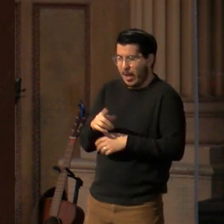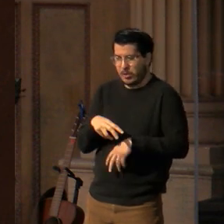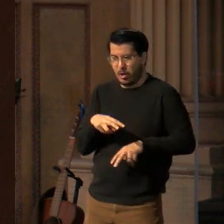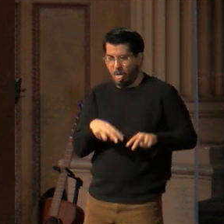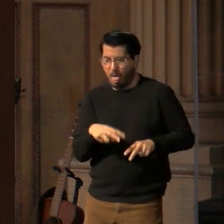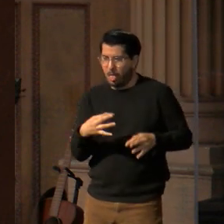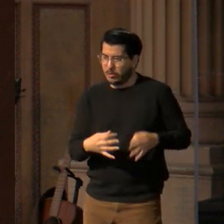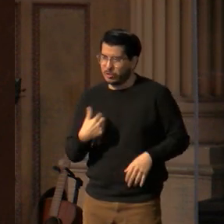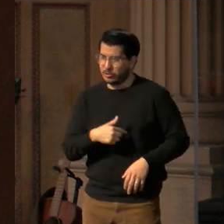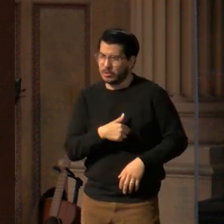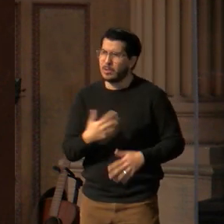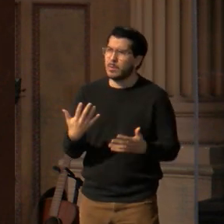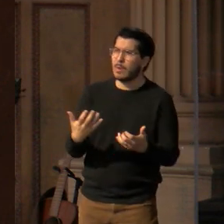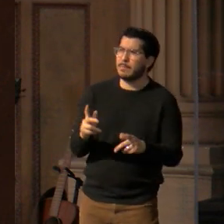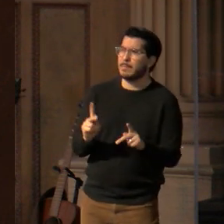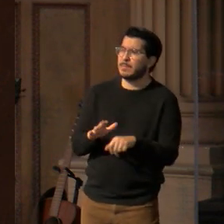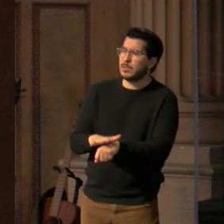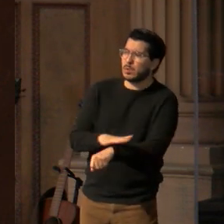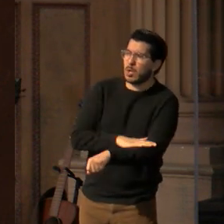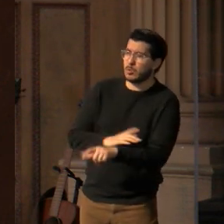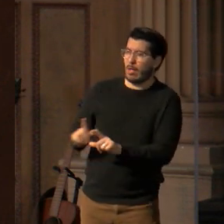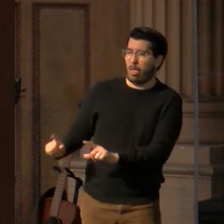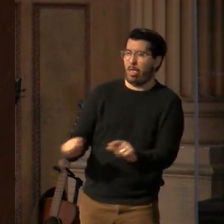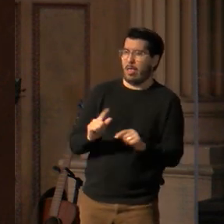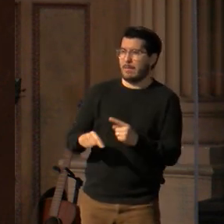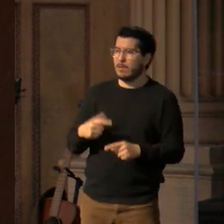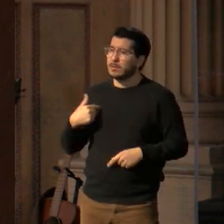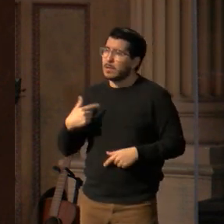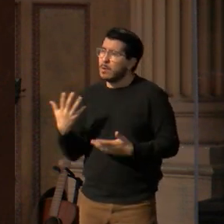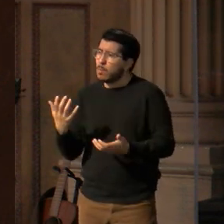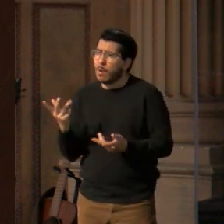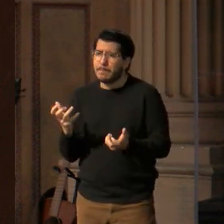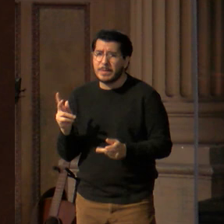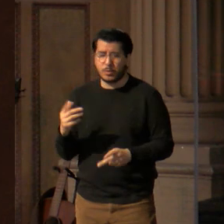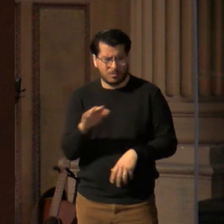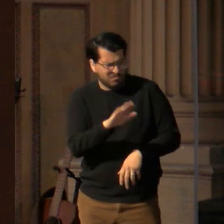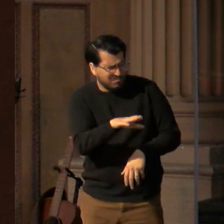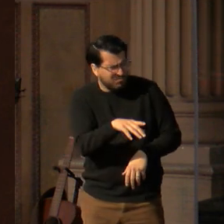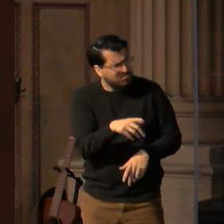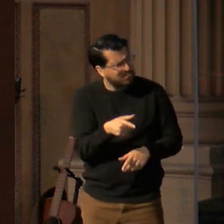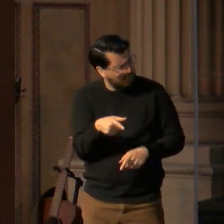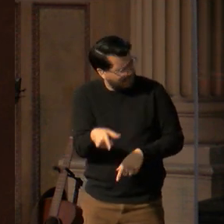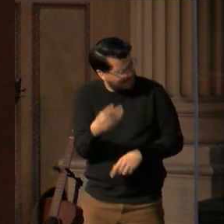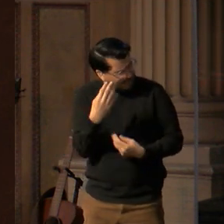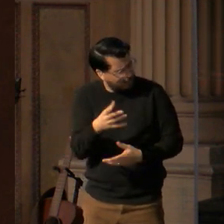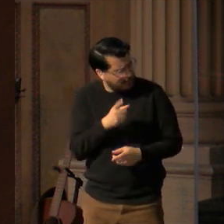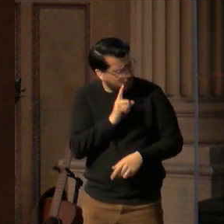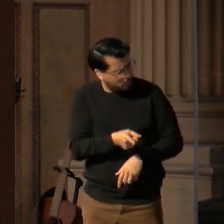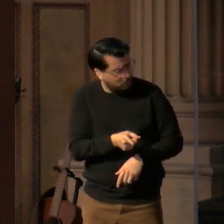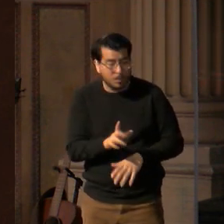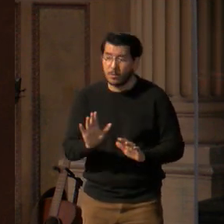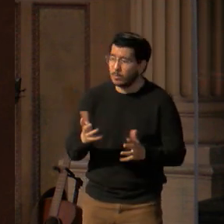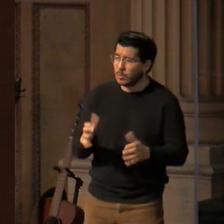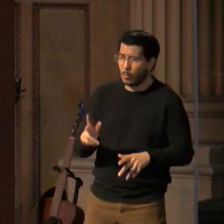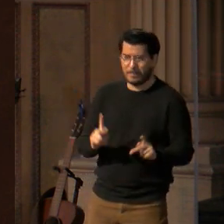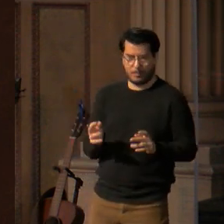slow to spread a bad report about us. We would want them to call us first and get our side. We wouldn't want them to rush to our judgment.